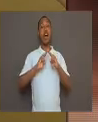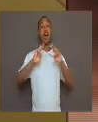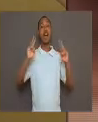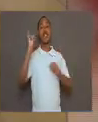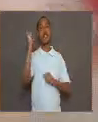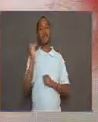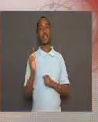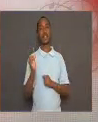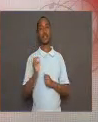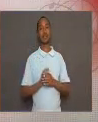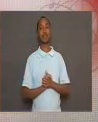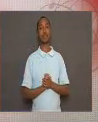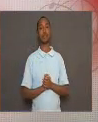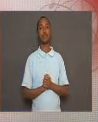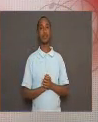high temperature.